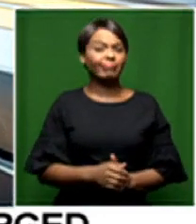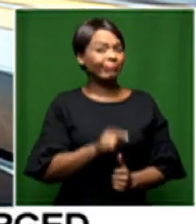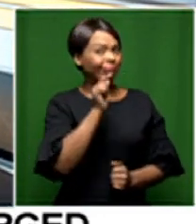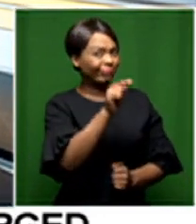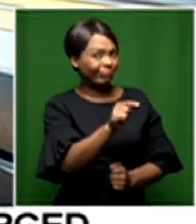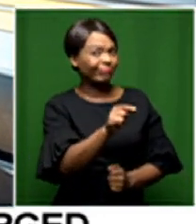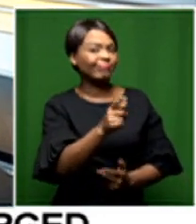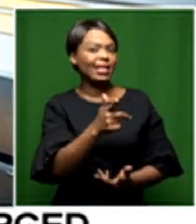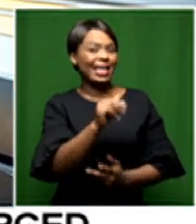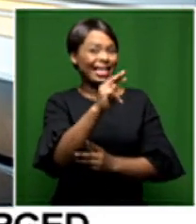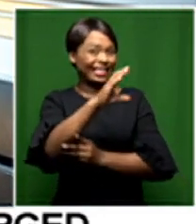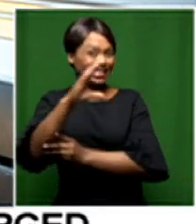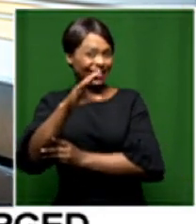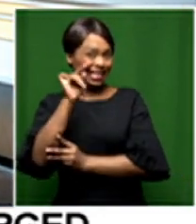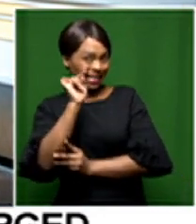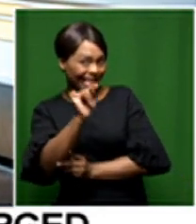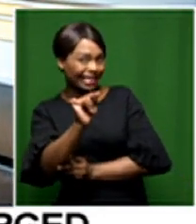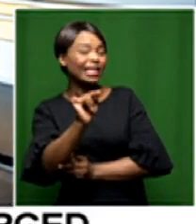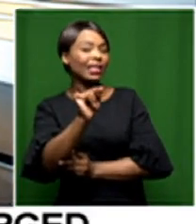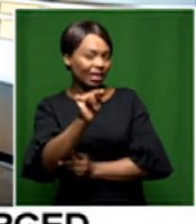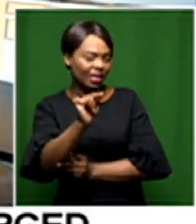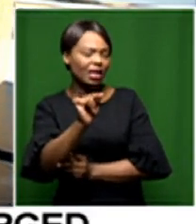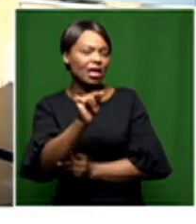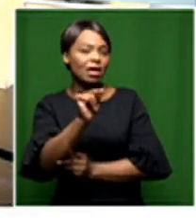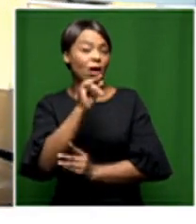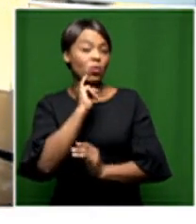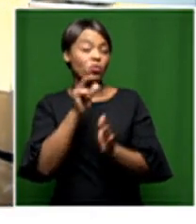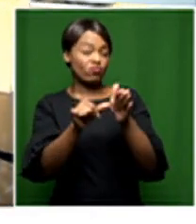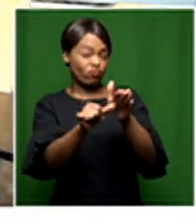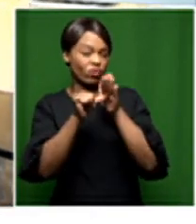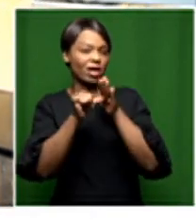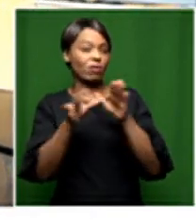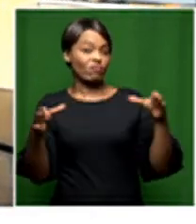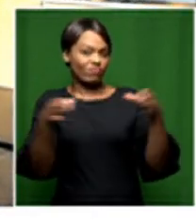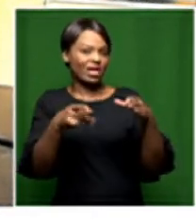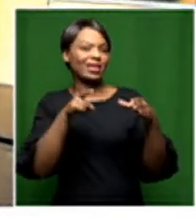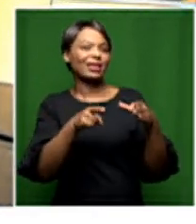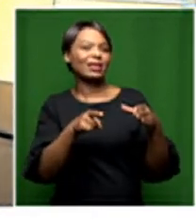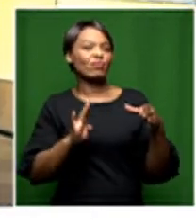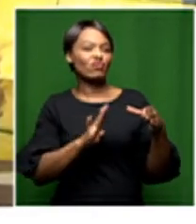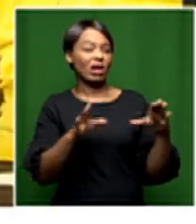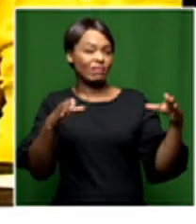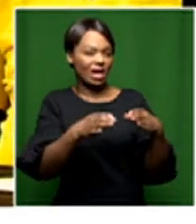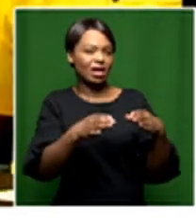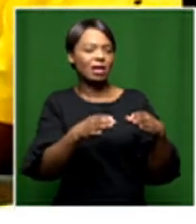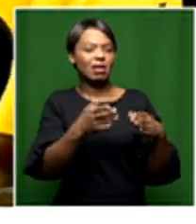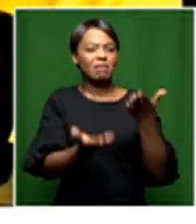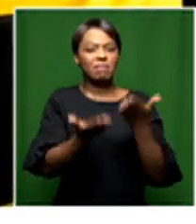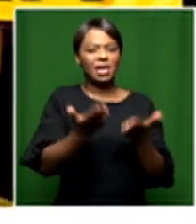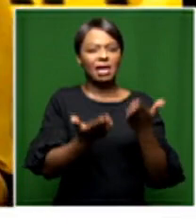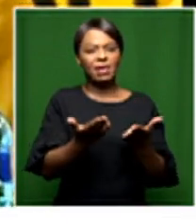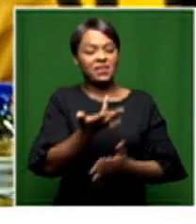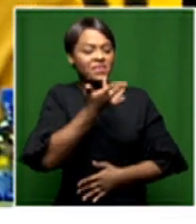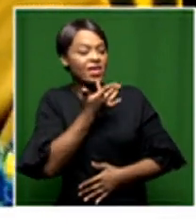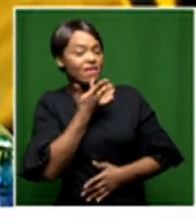You know, when we get to the NEC, and that is obviously the crucial body, I would say it may be marginally more in favor